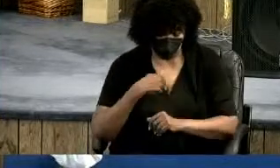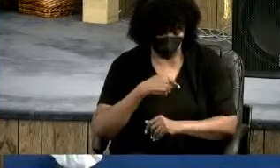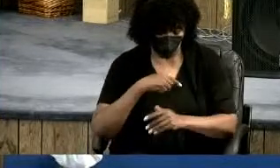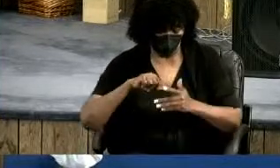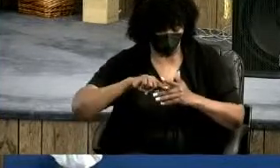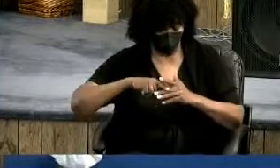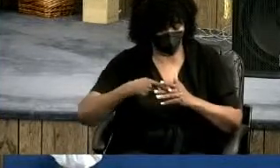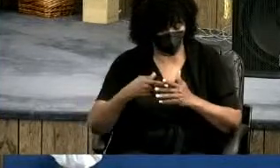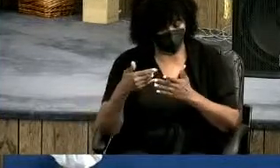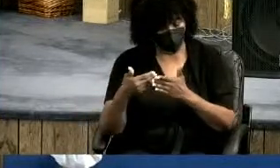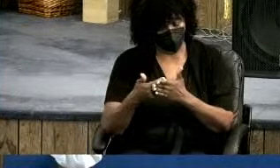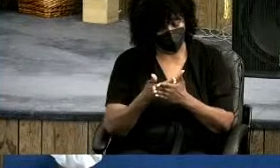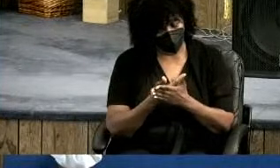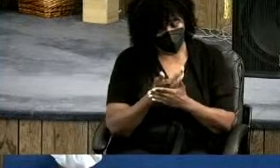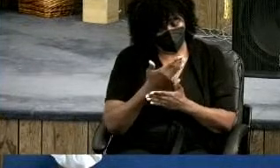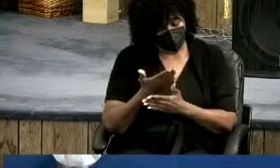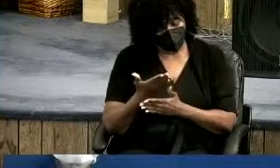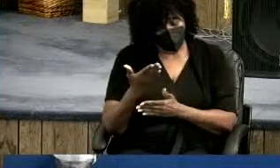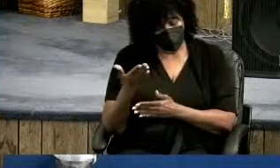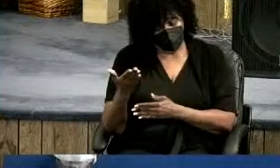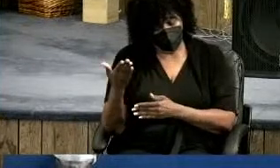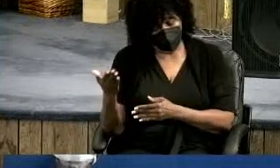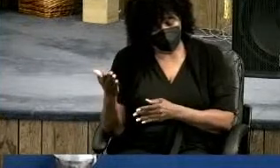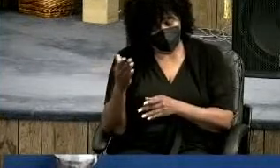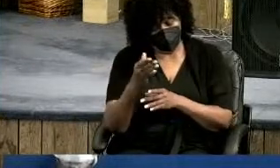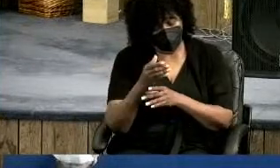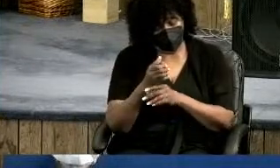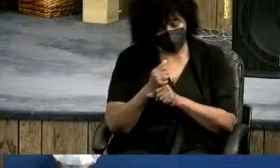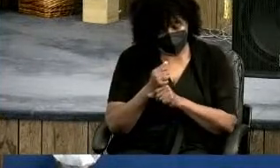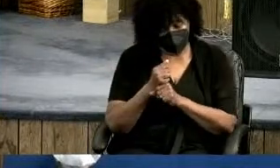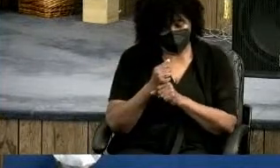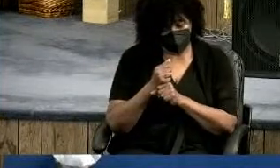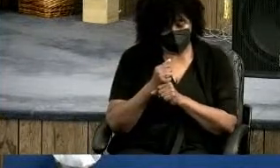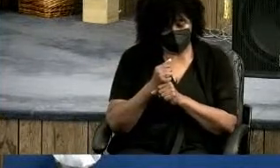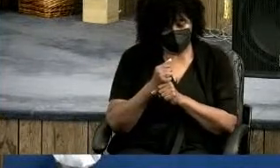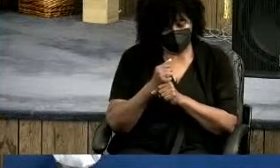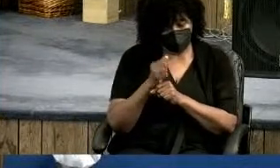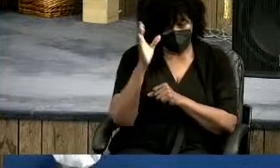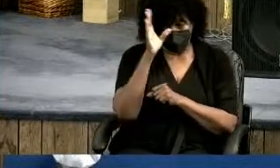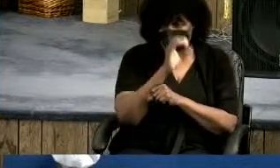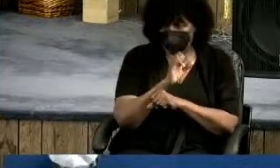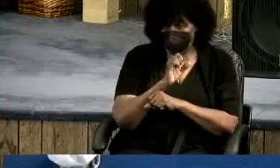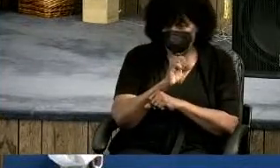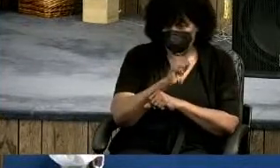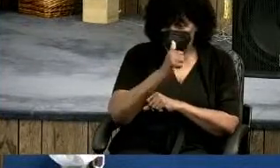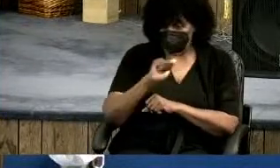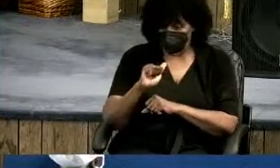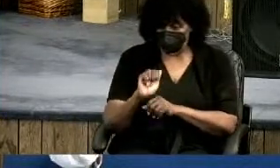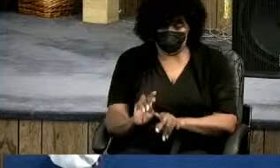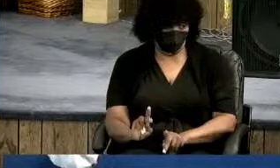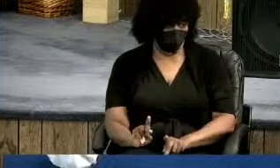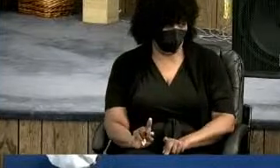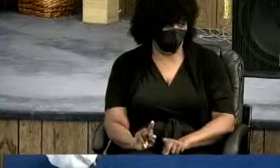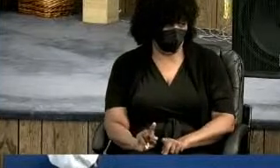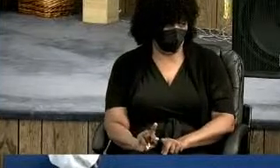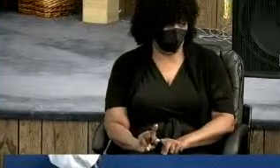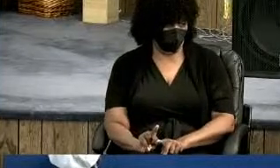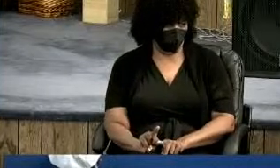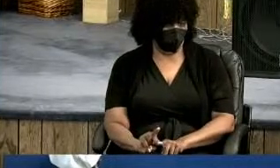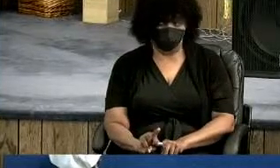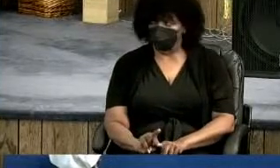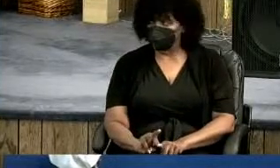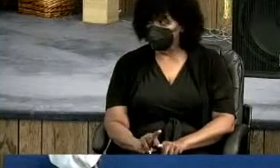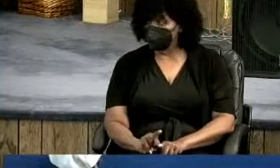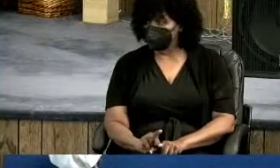Started something new here. Did everybody get served? Did we miss anybody? Okay.